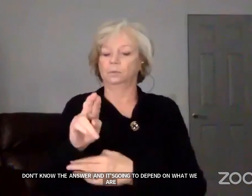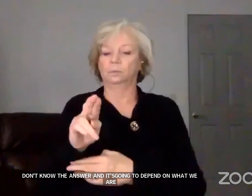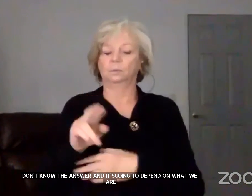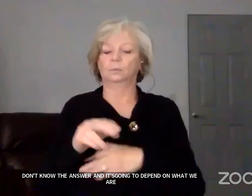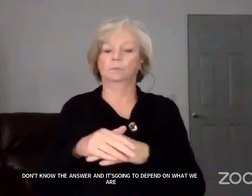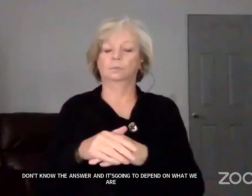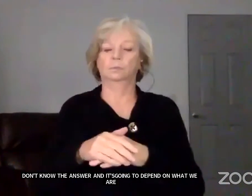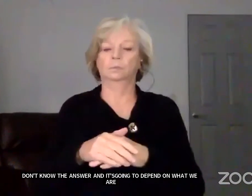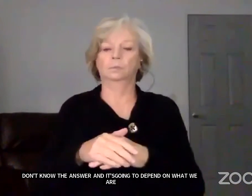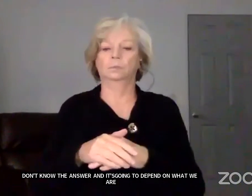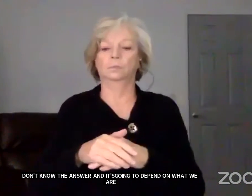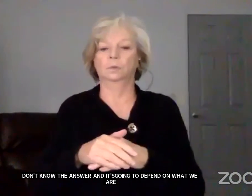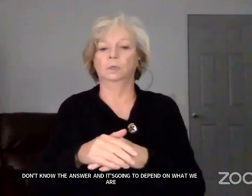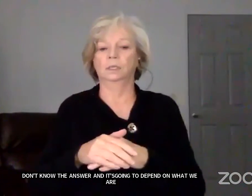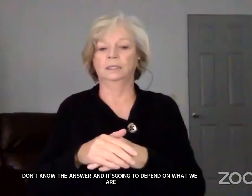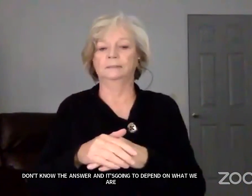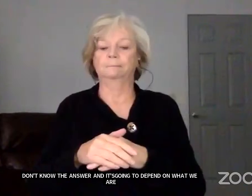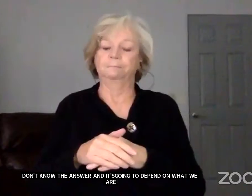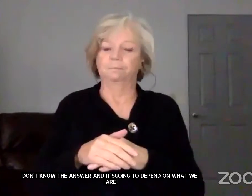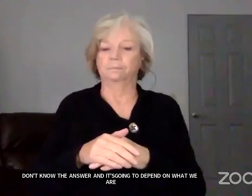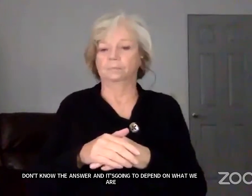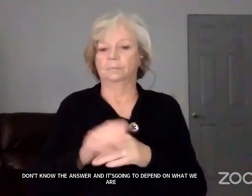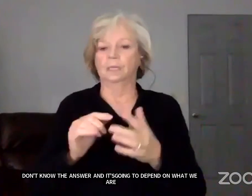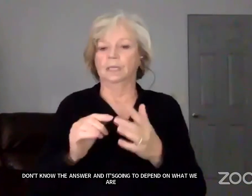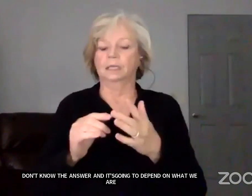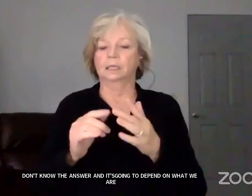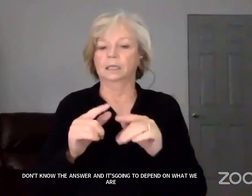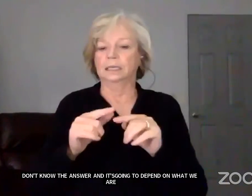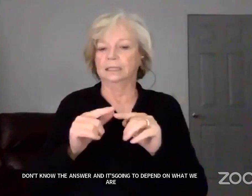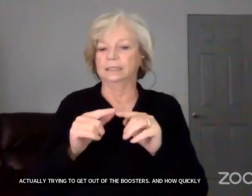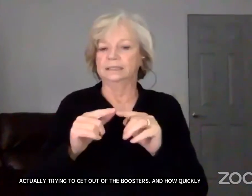quickly, over time, if